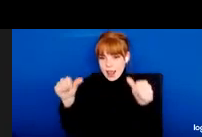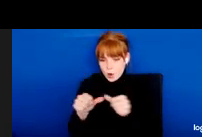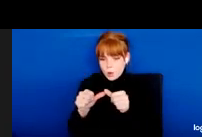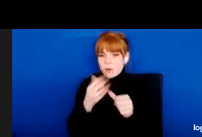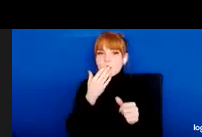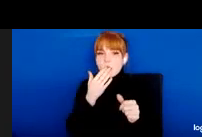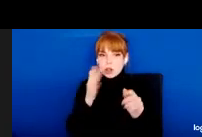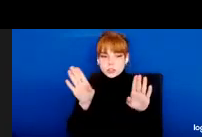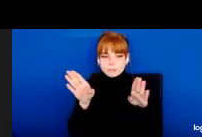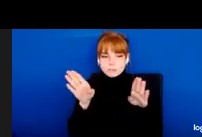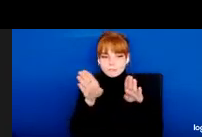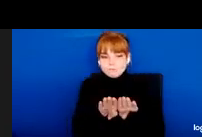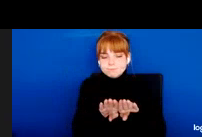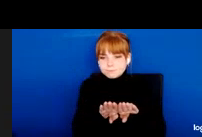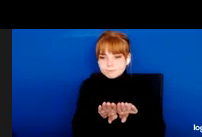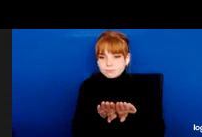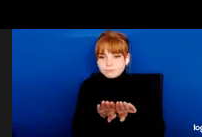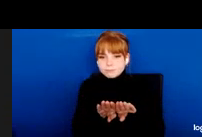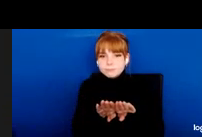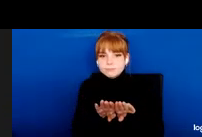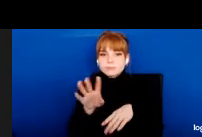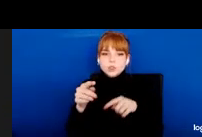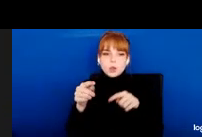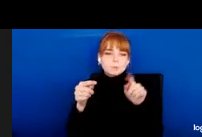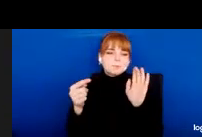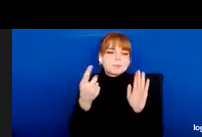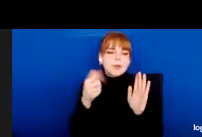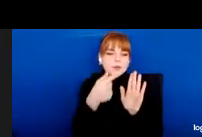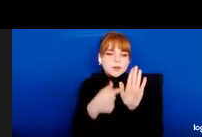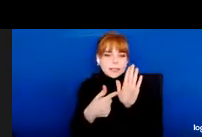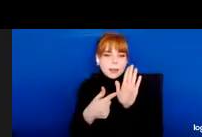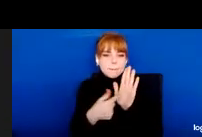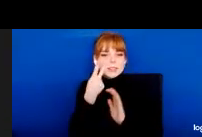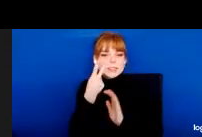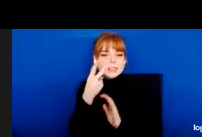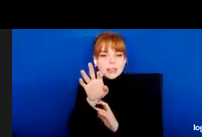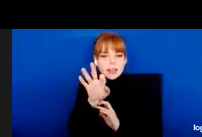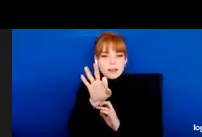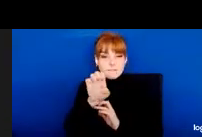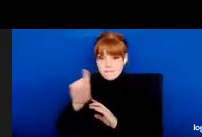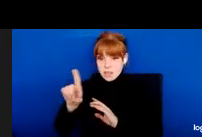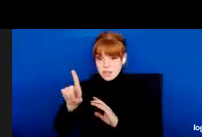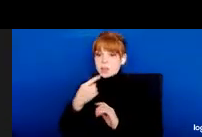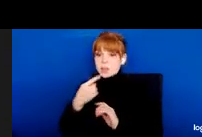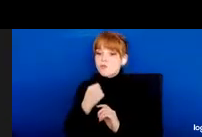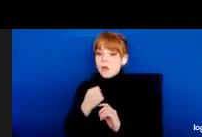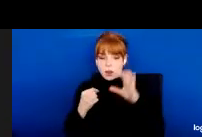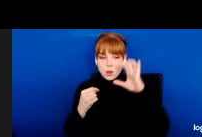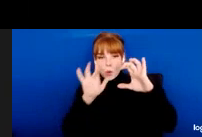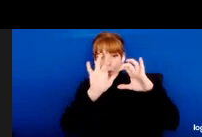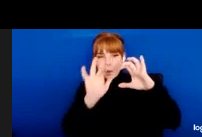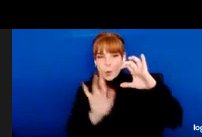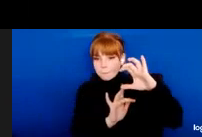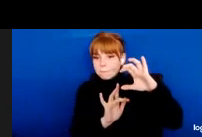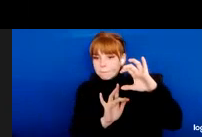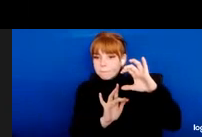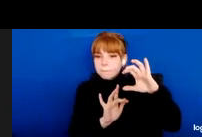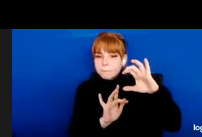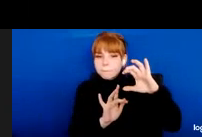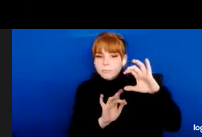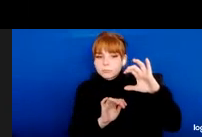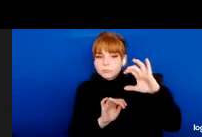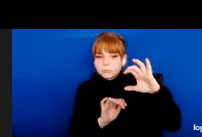understand that image. So if I look back at the example of the feed icon, that circle's kind of offset from the gray feed. So on its own, you